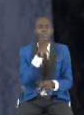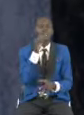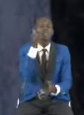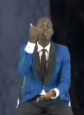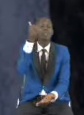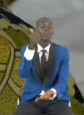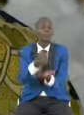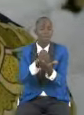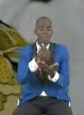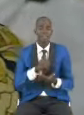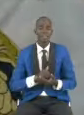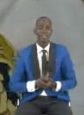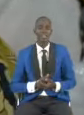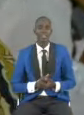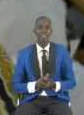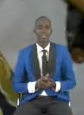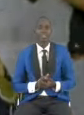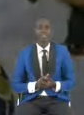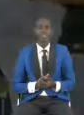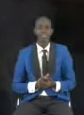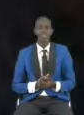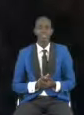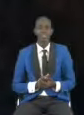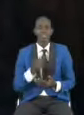Amen. Look at